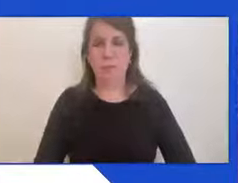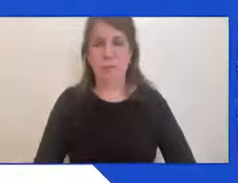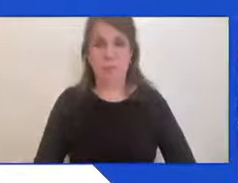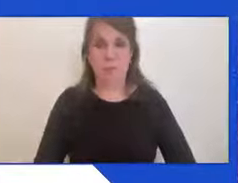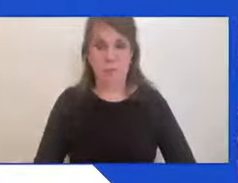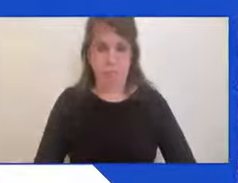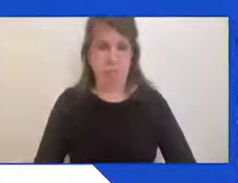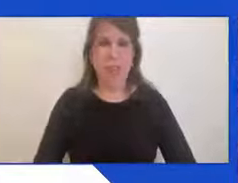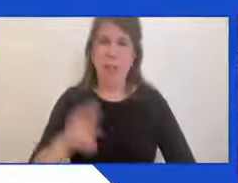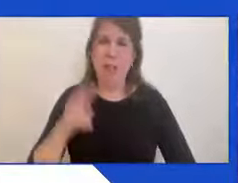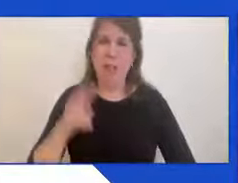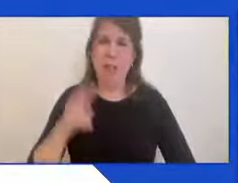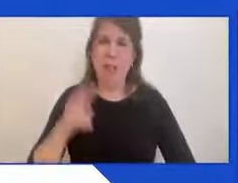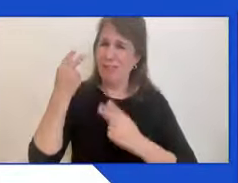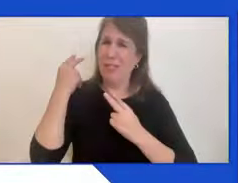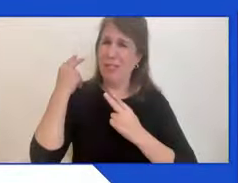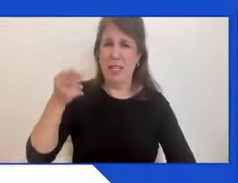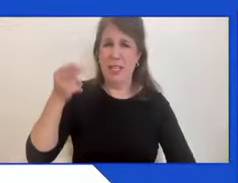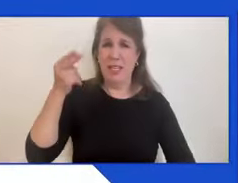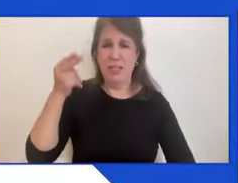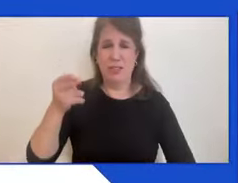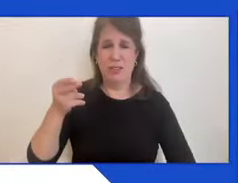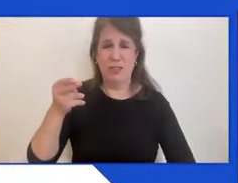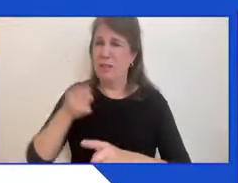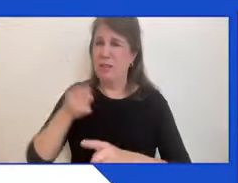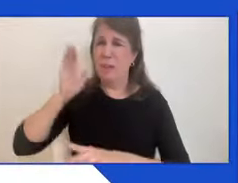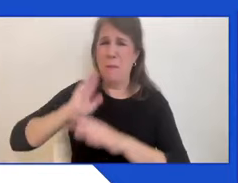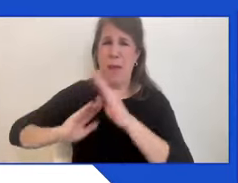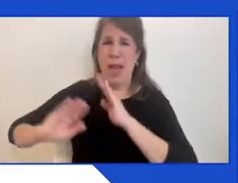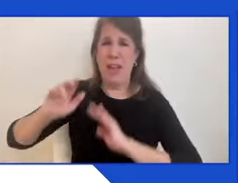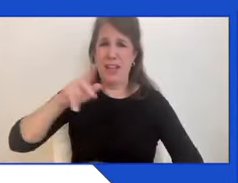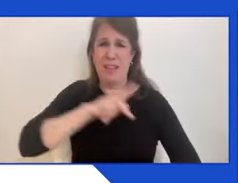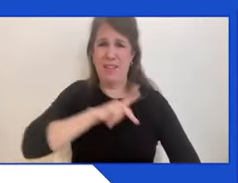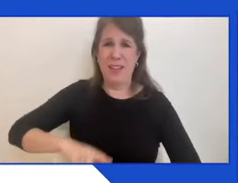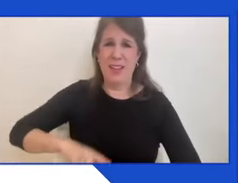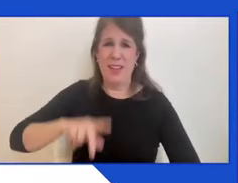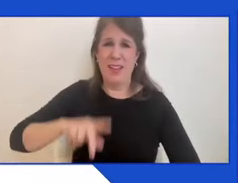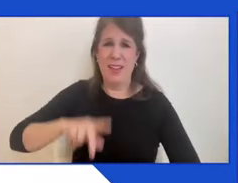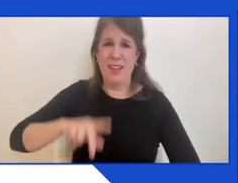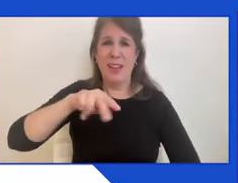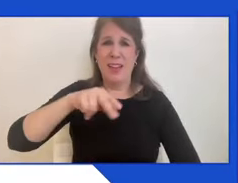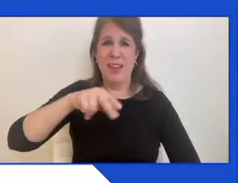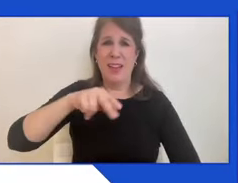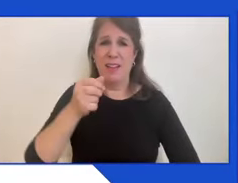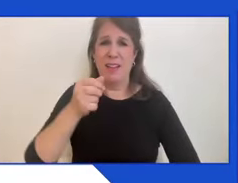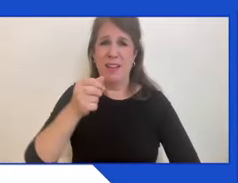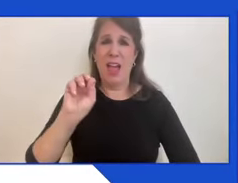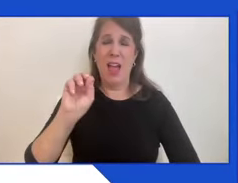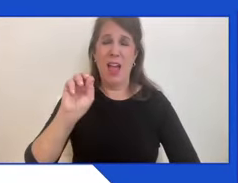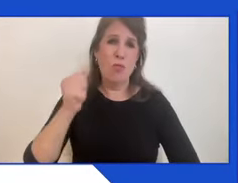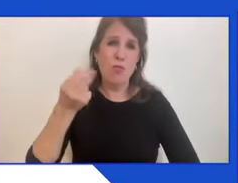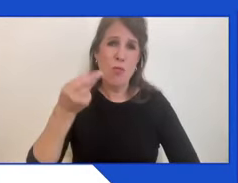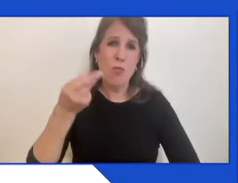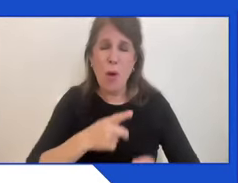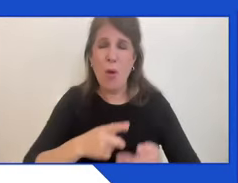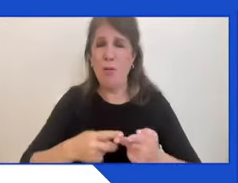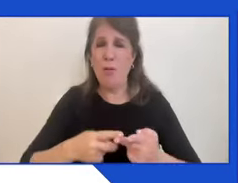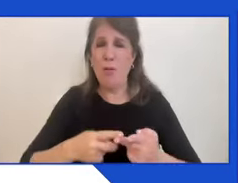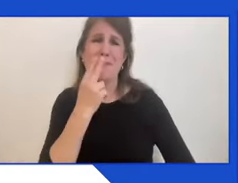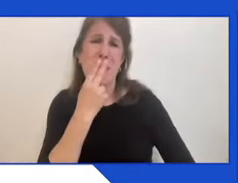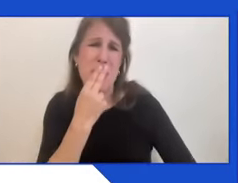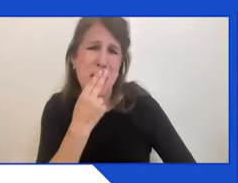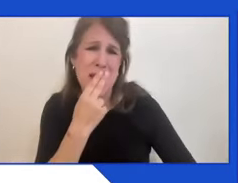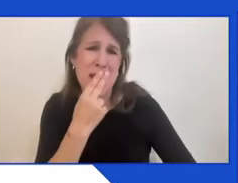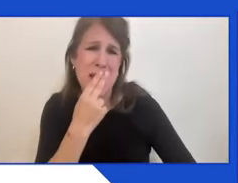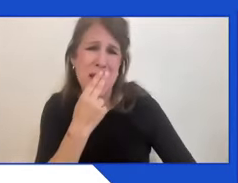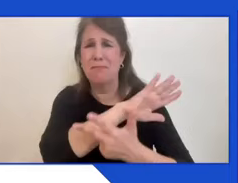Look at history. From Pharaoh to Haman to Hitler, all of these anti-Semitic cowards